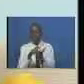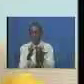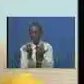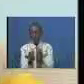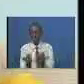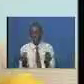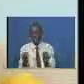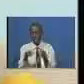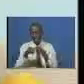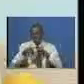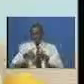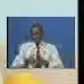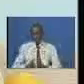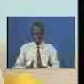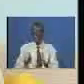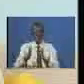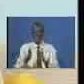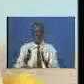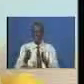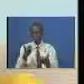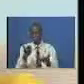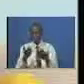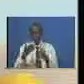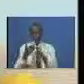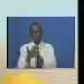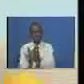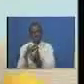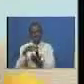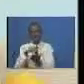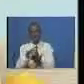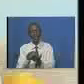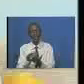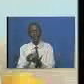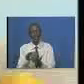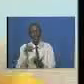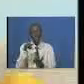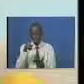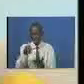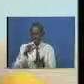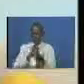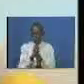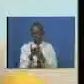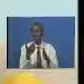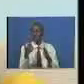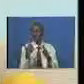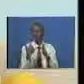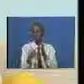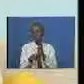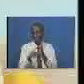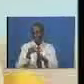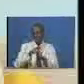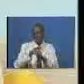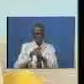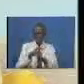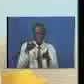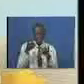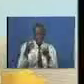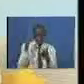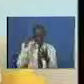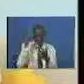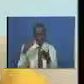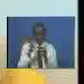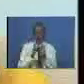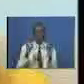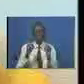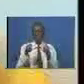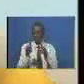born with defect of a pigment called melanin so this melanin is absent in the skin it's absent in the hair but the most important is absent in